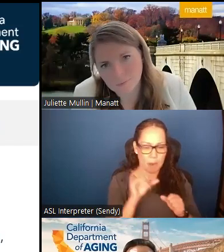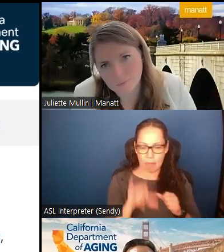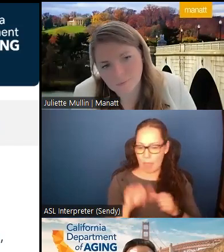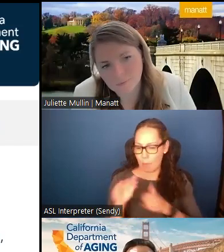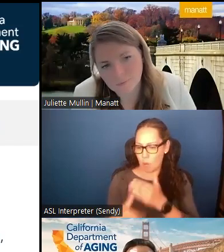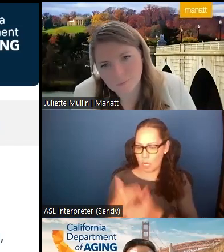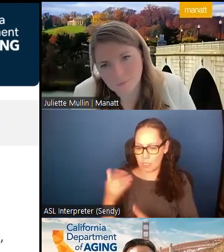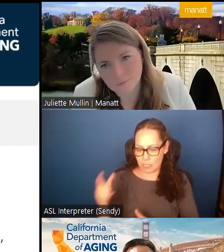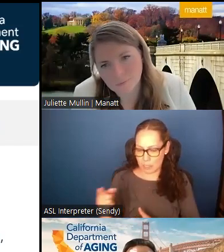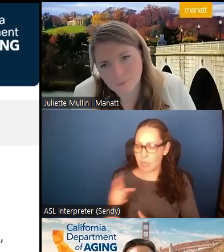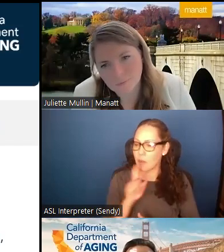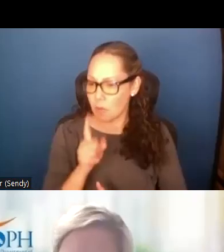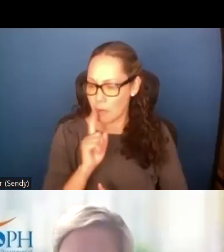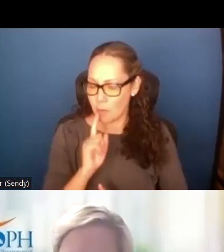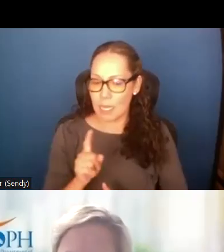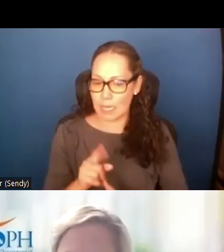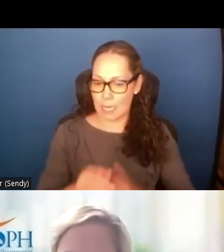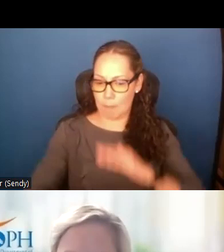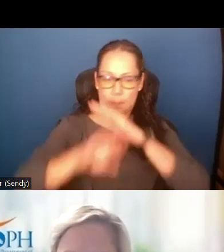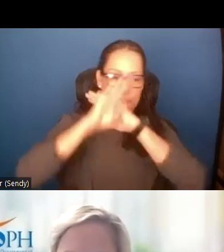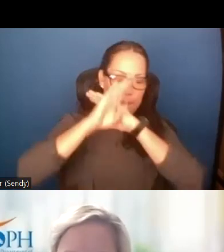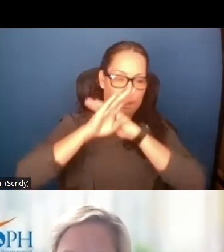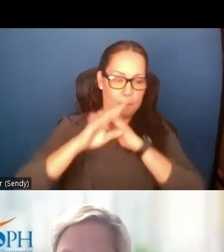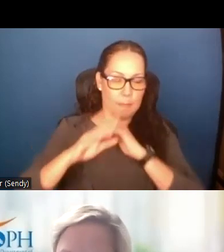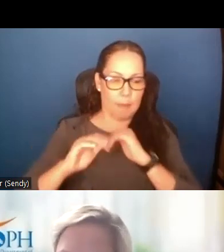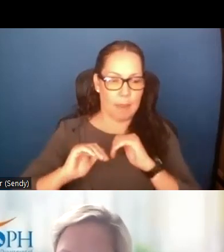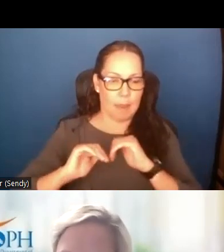was really hampered by the fact that